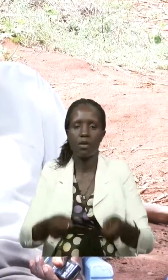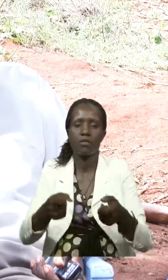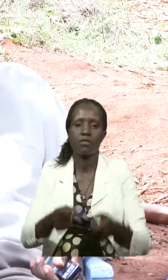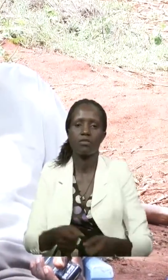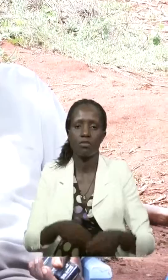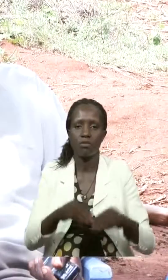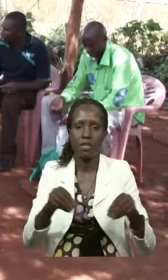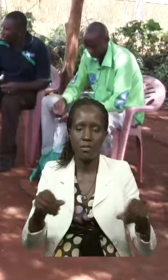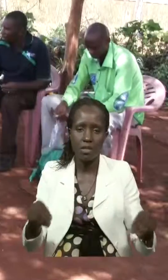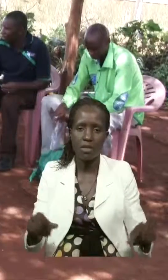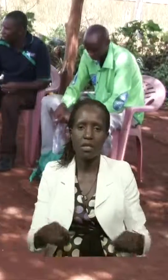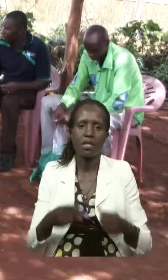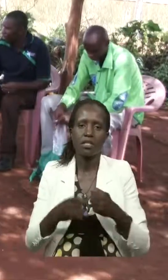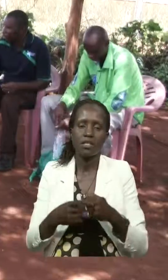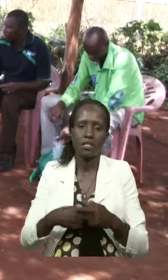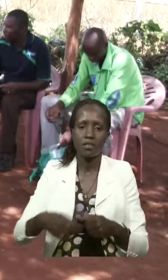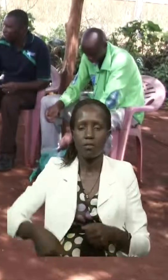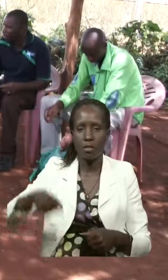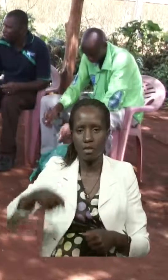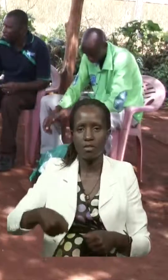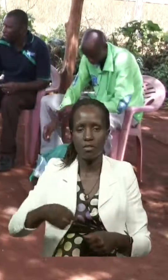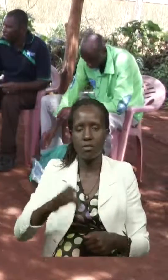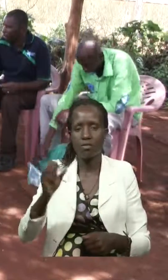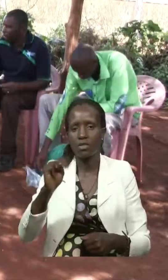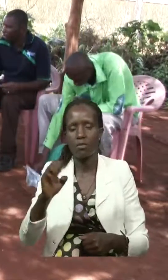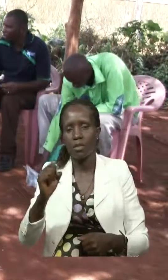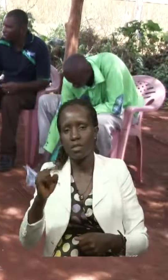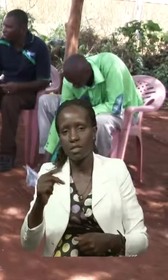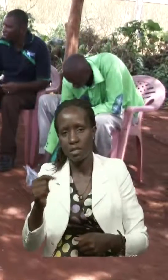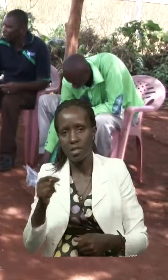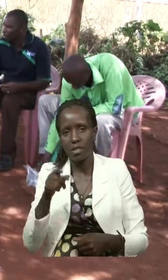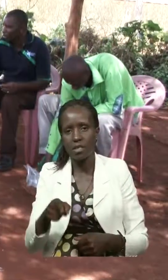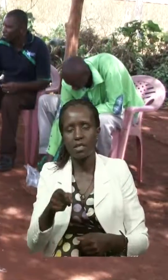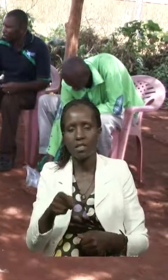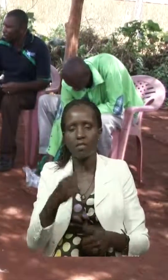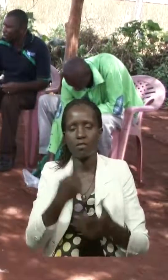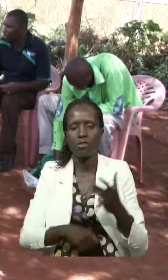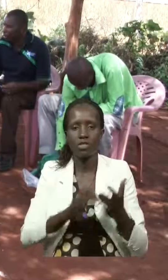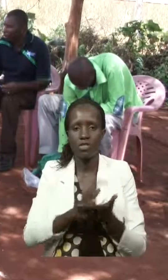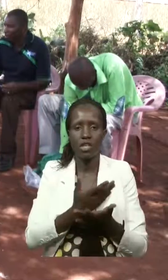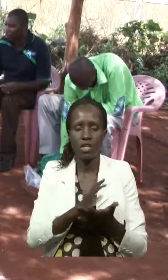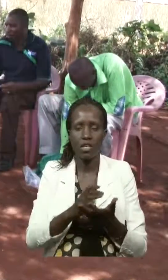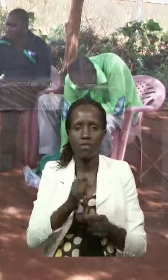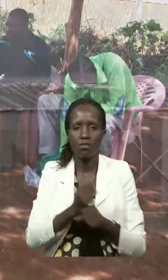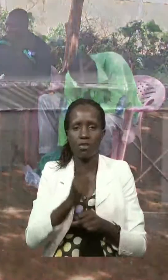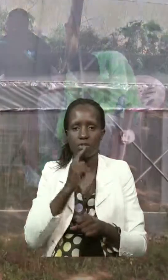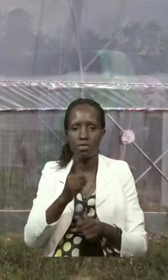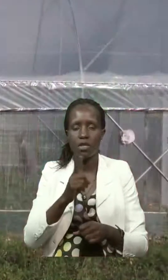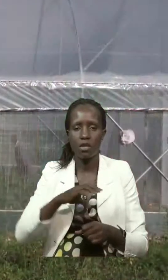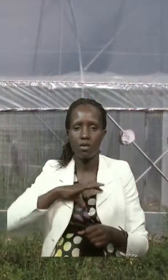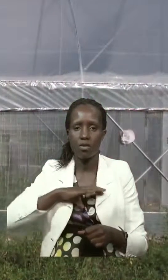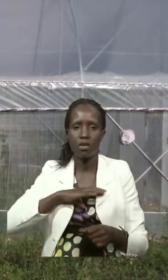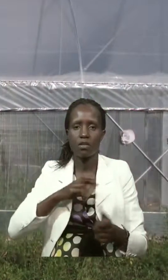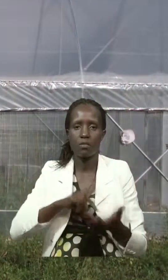wheelbarrows of ballast, and 6 bags of cement. This was a form of cost sharing to enhance ownership of